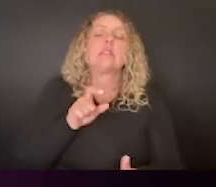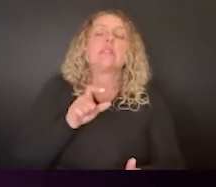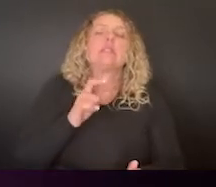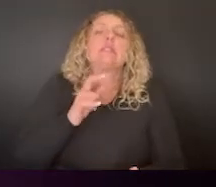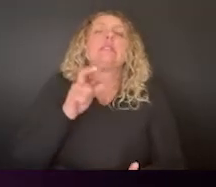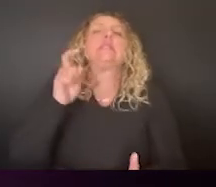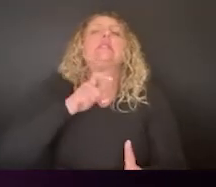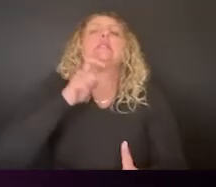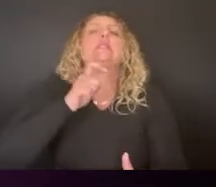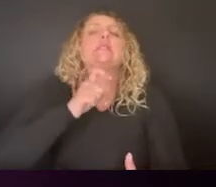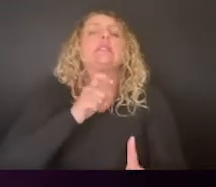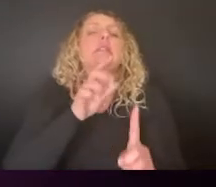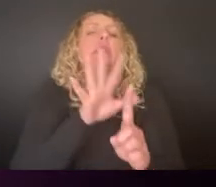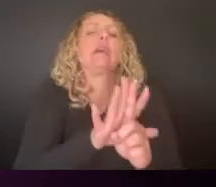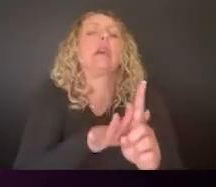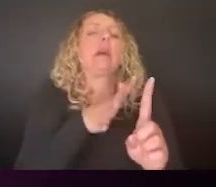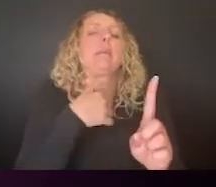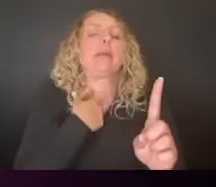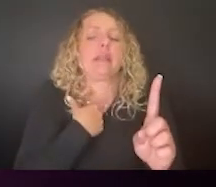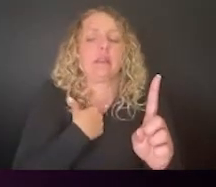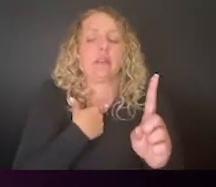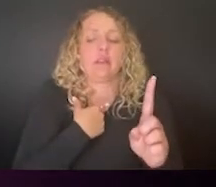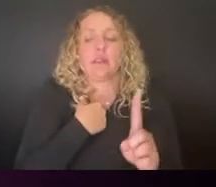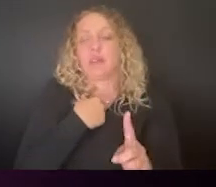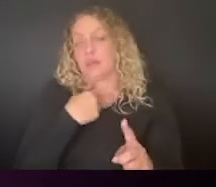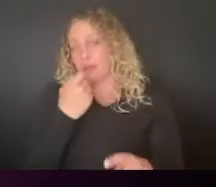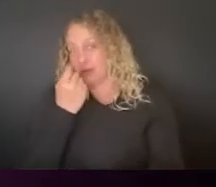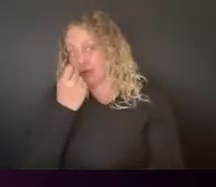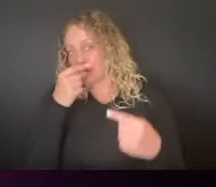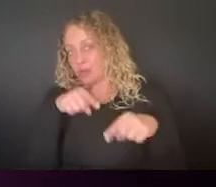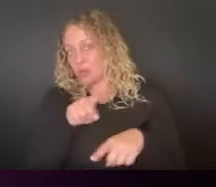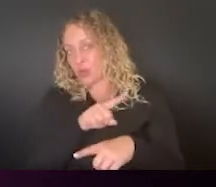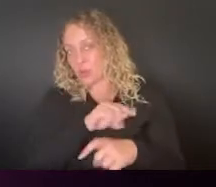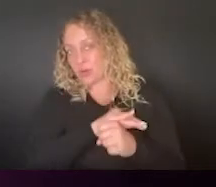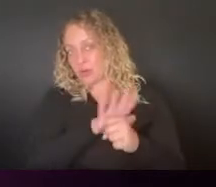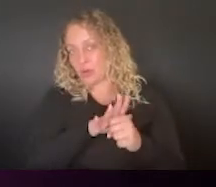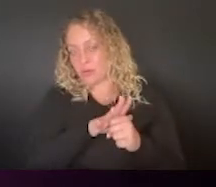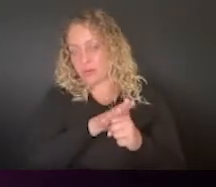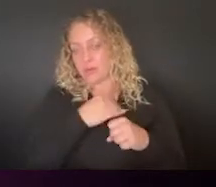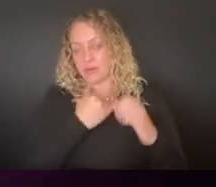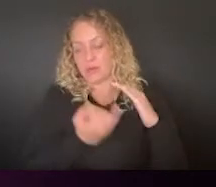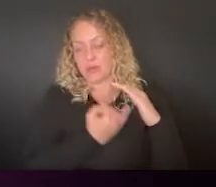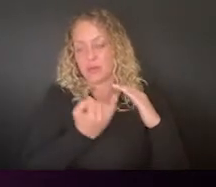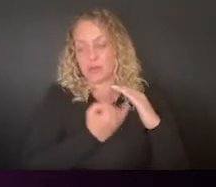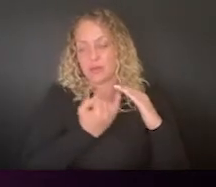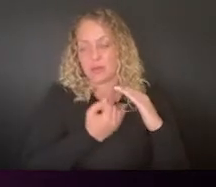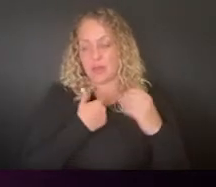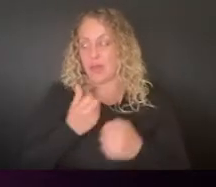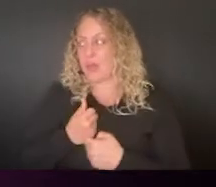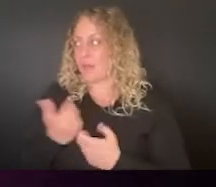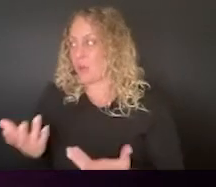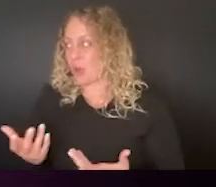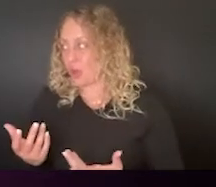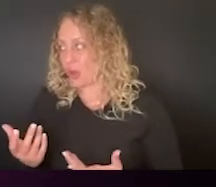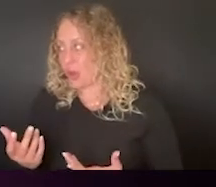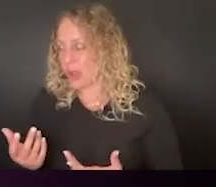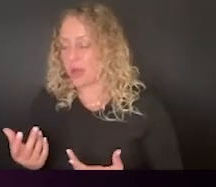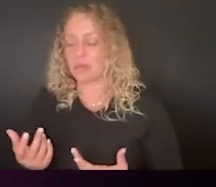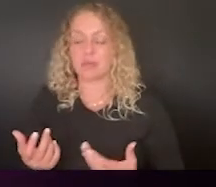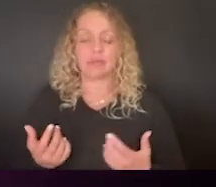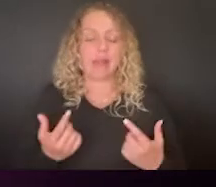It's a problem. But Otis is especially needy. See, during